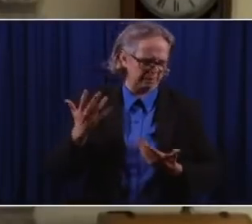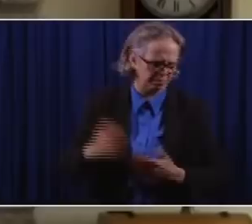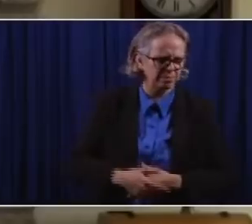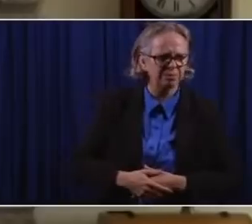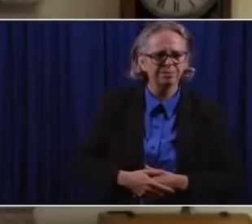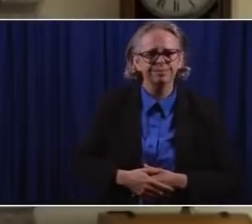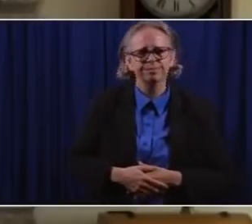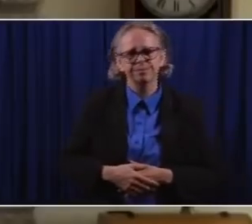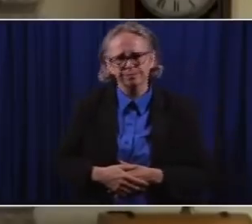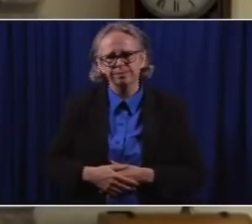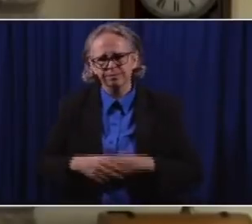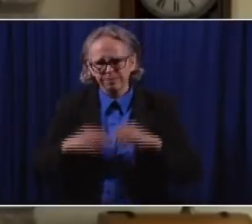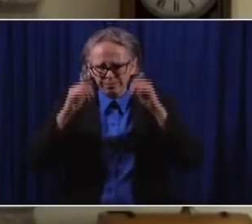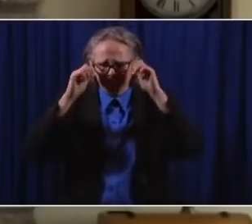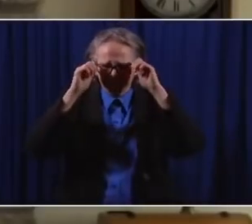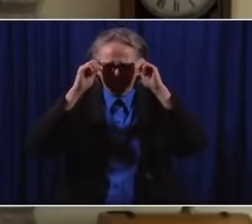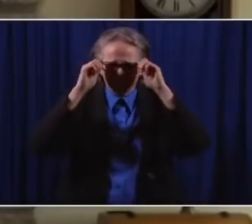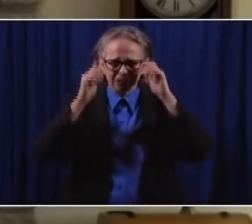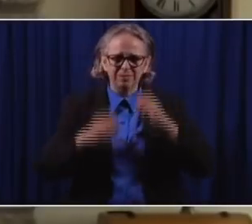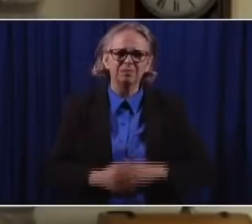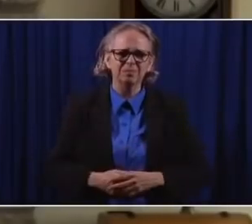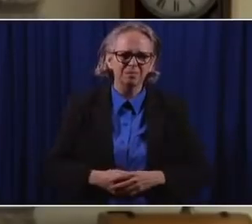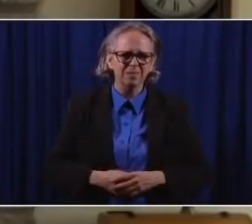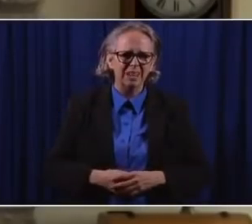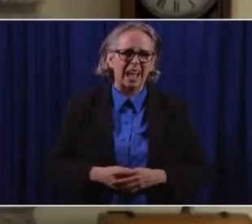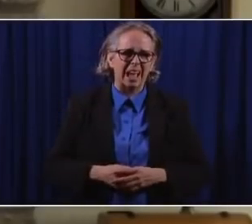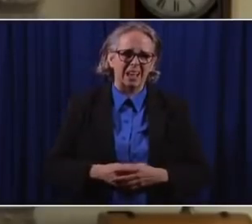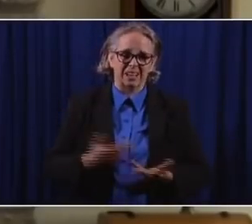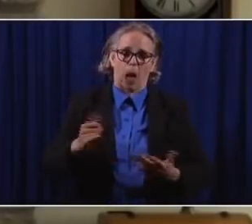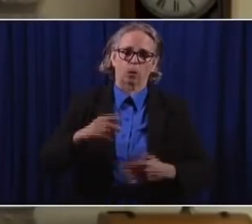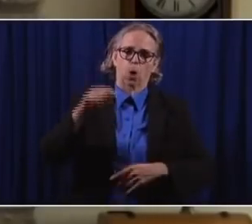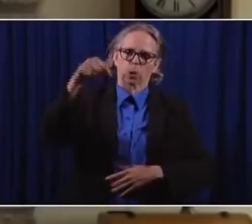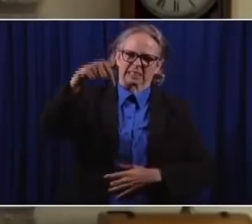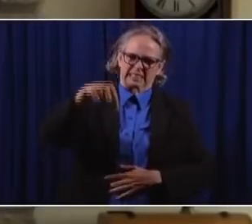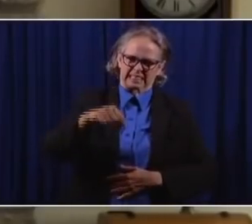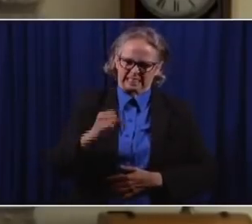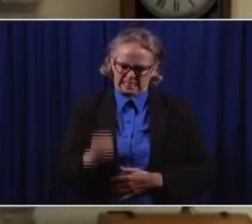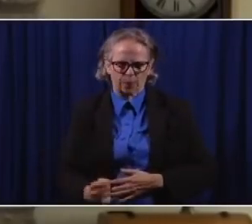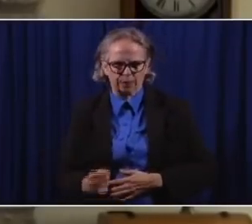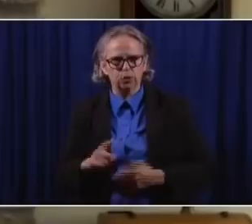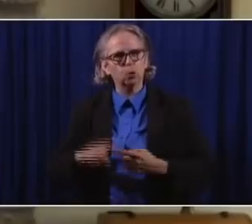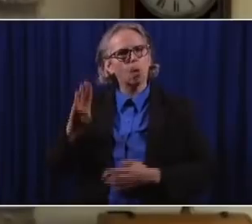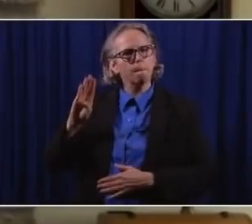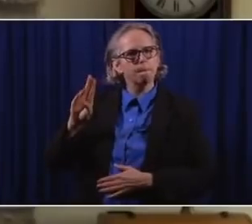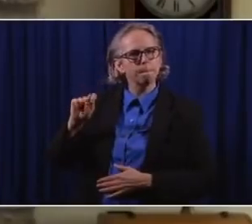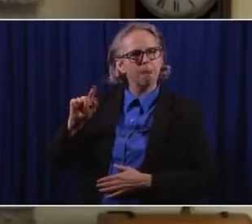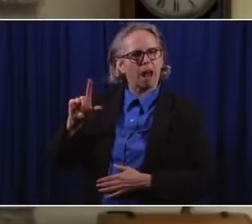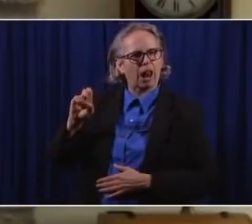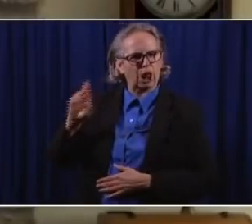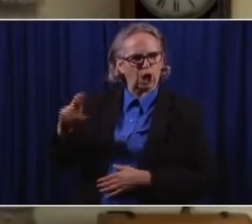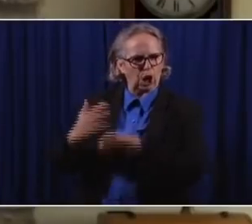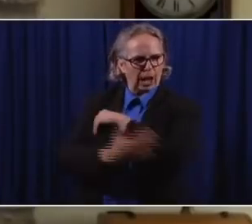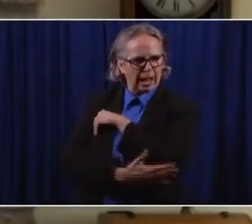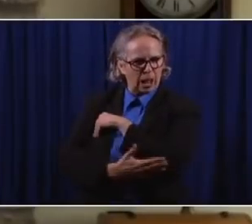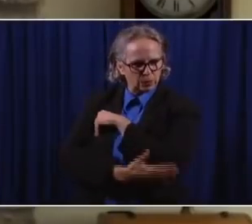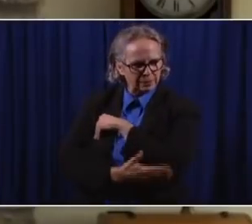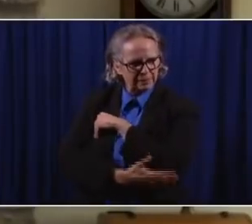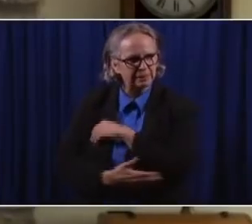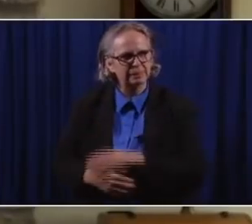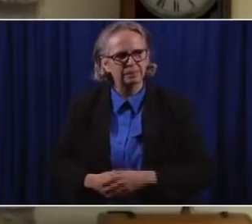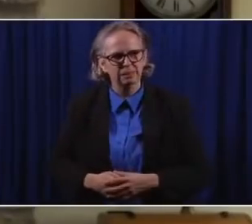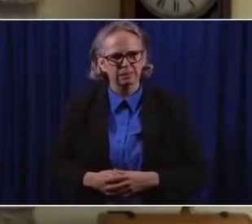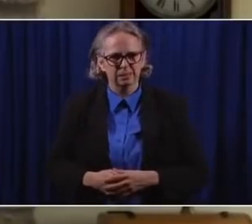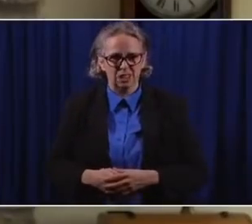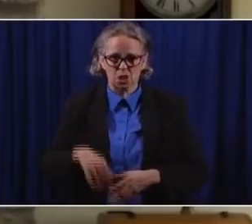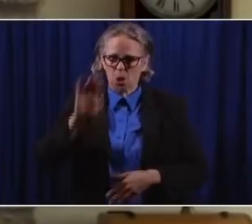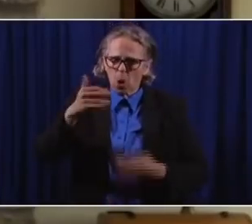outbreaks. Let's go south then to Butler County. Butler County continues as red this week because they meet the